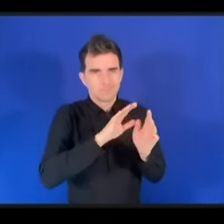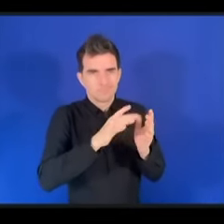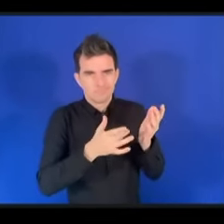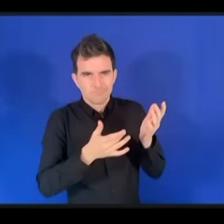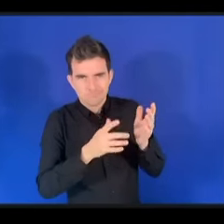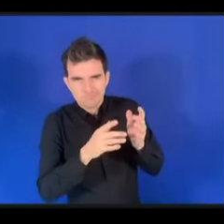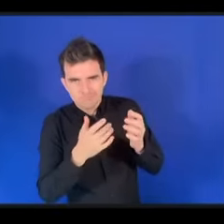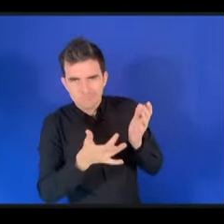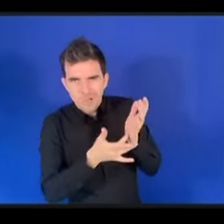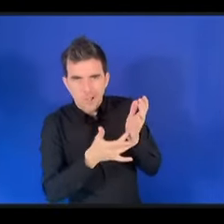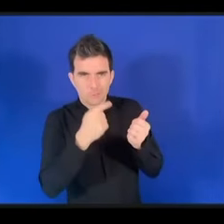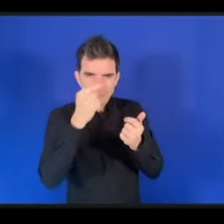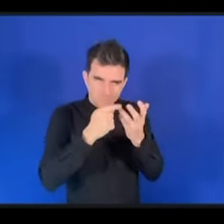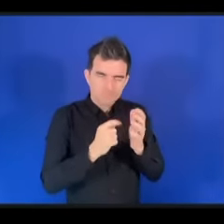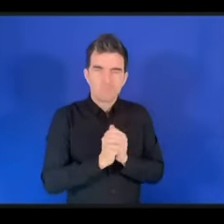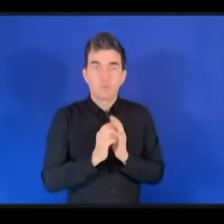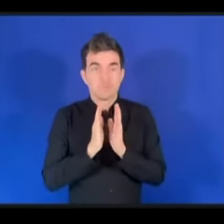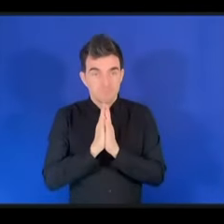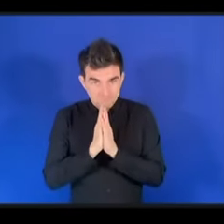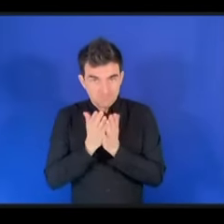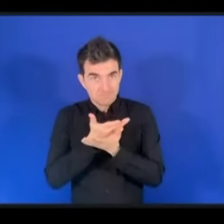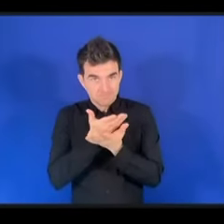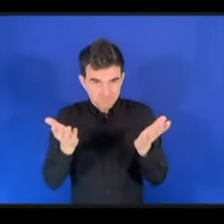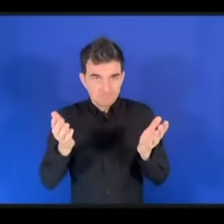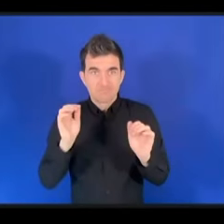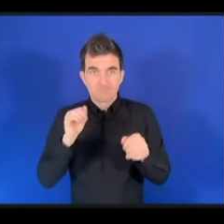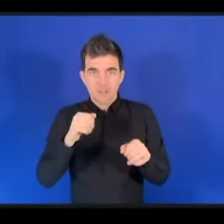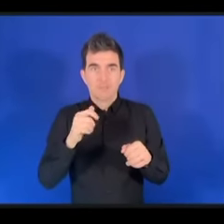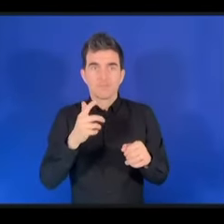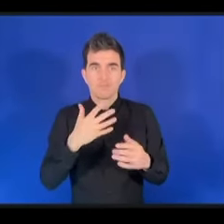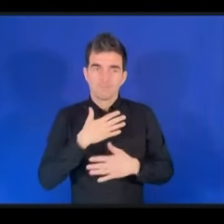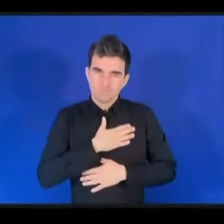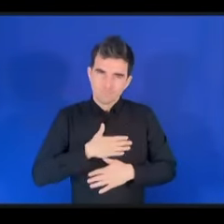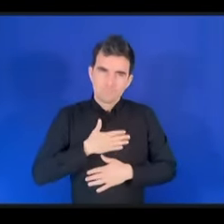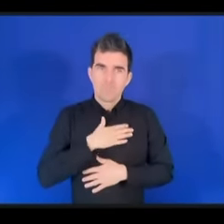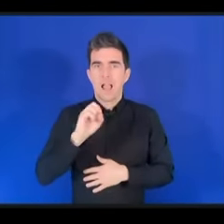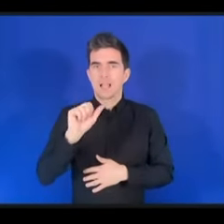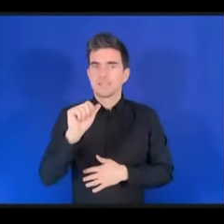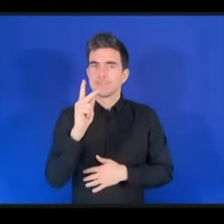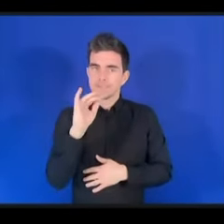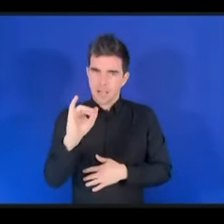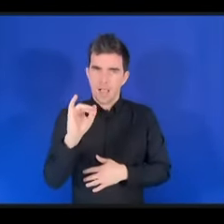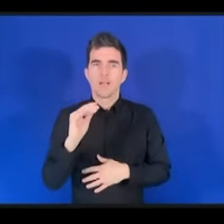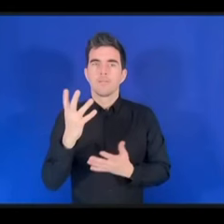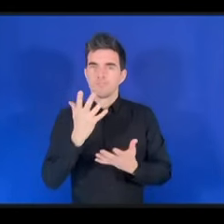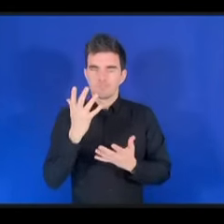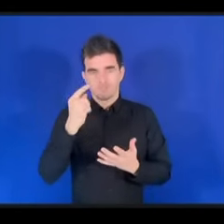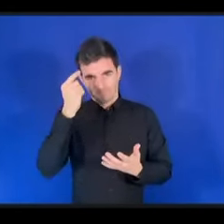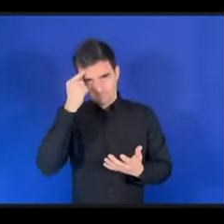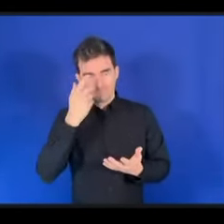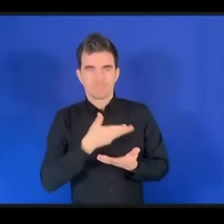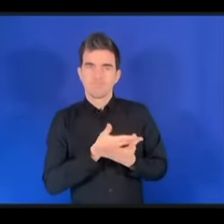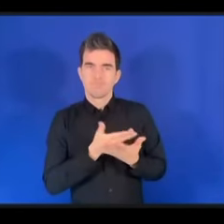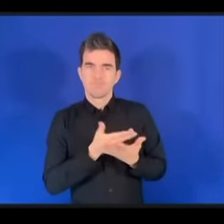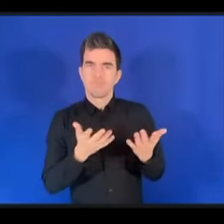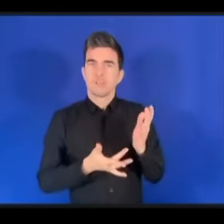So you can't taste sake over the internet, so please enjoy physically the sake.